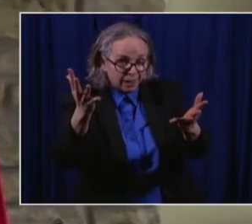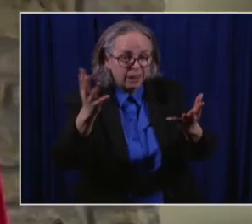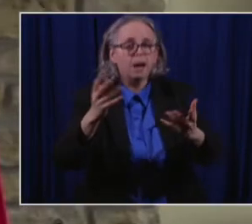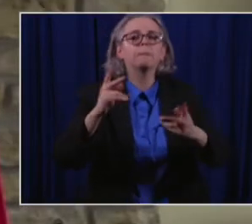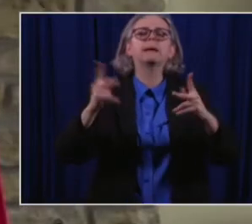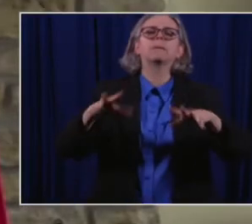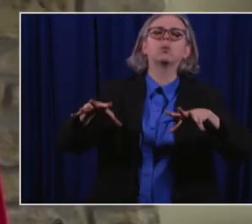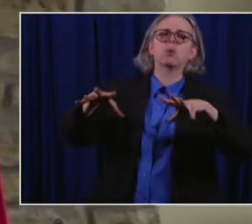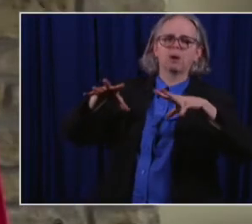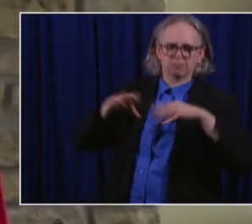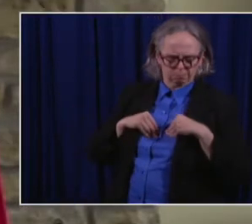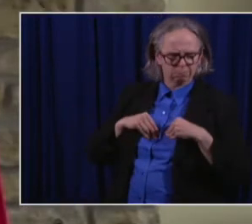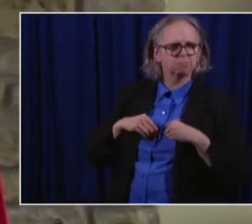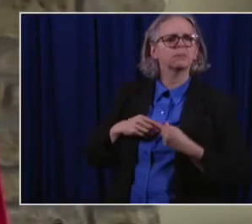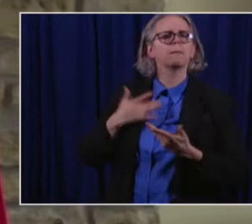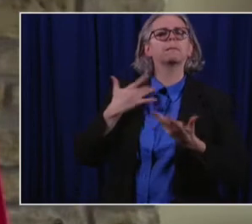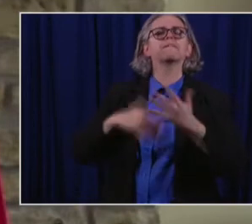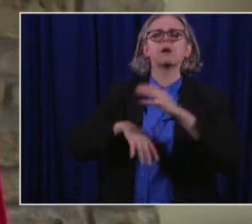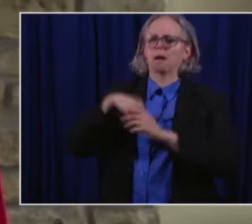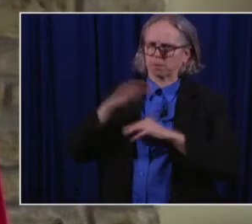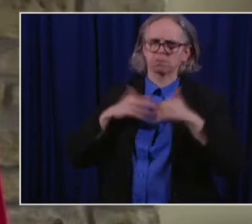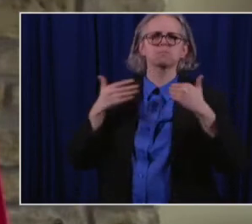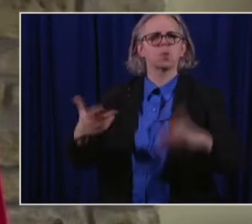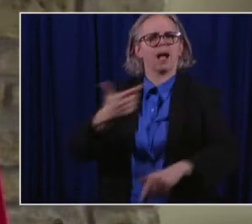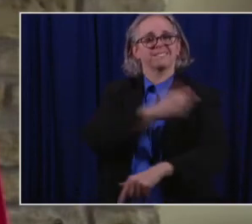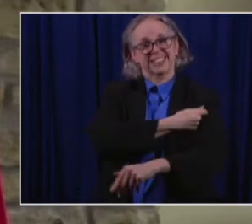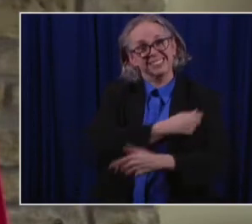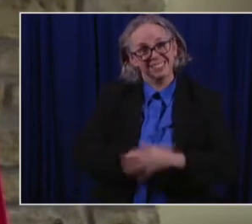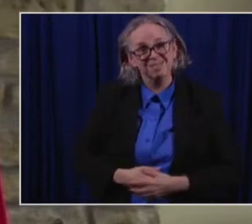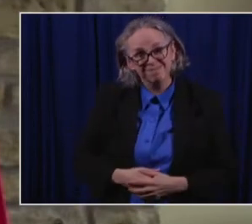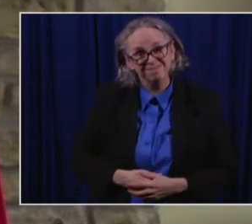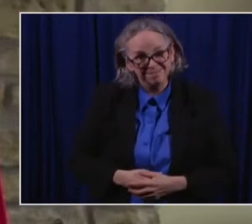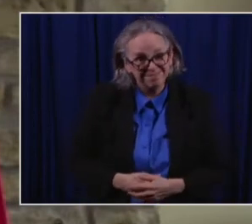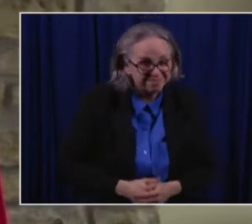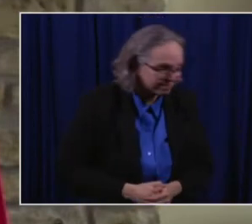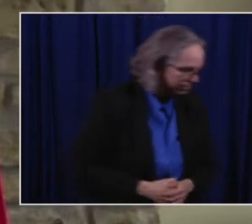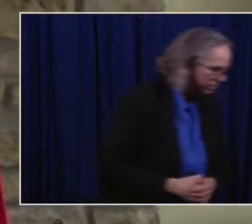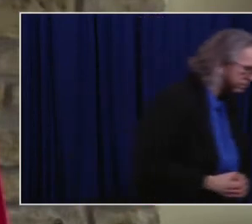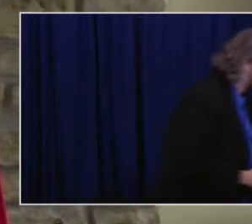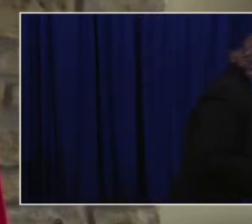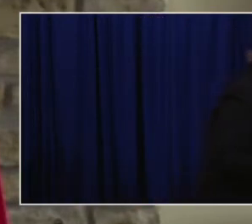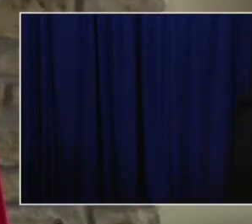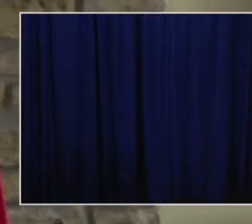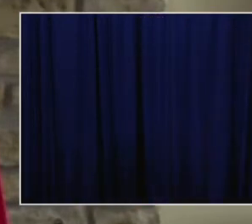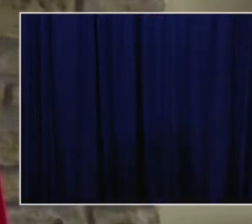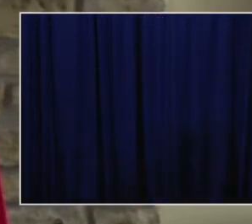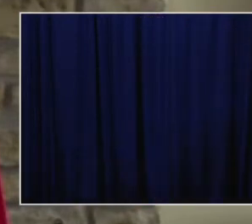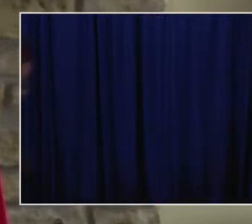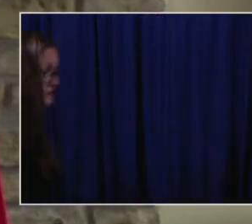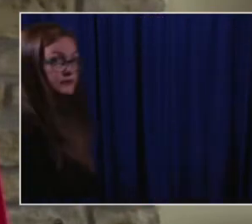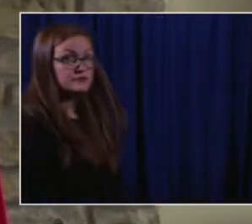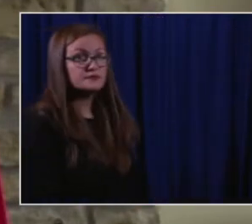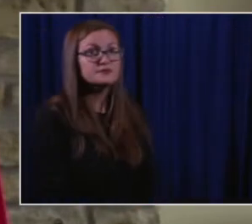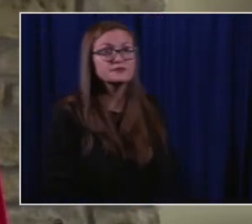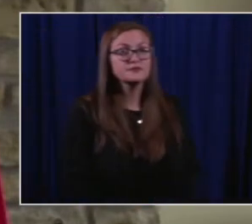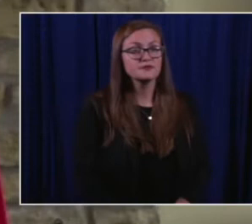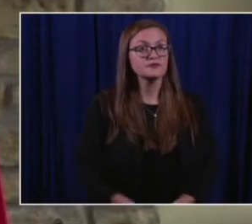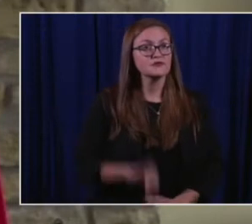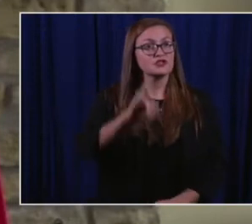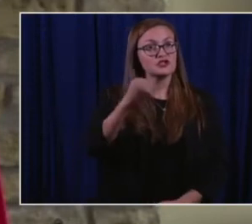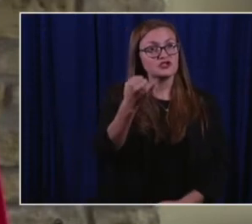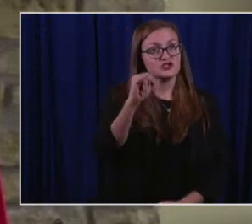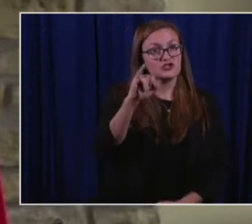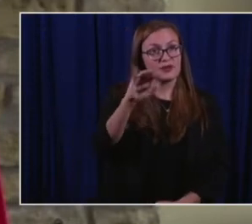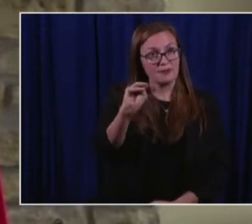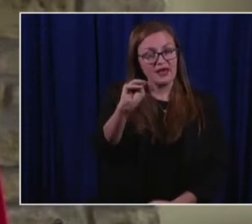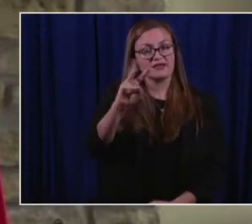you. Next question is from Jim Oddie at WHIO in Dayton. Governor, a point of clarification. I want to